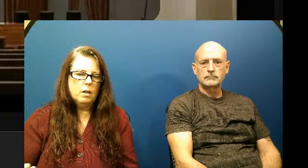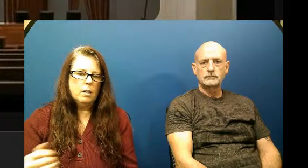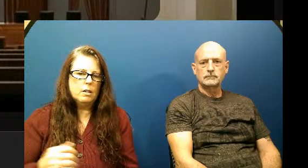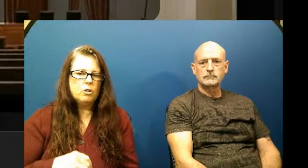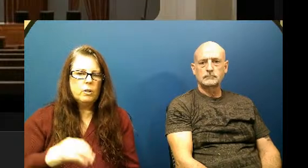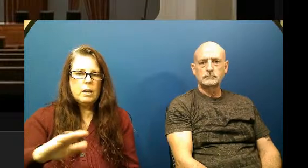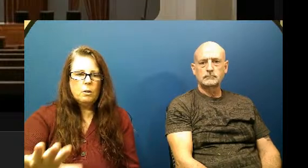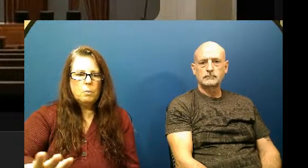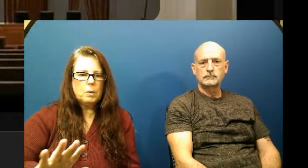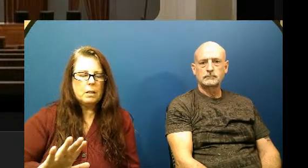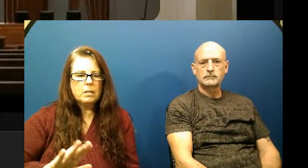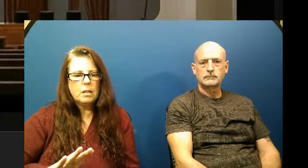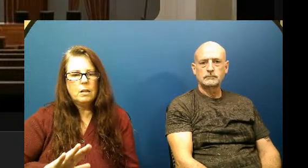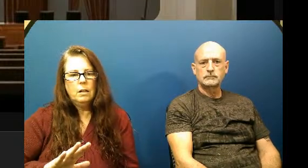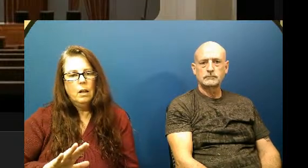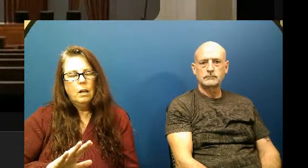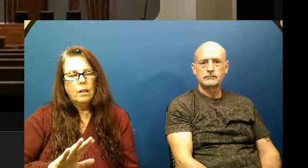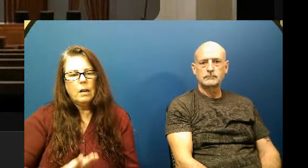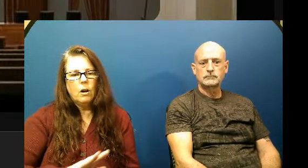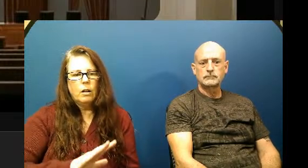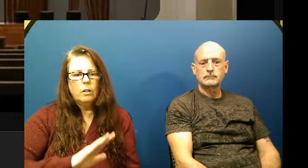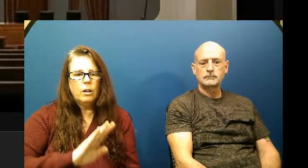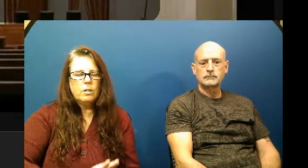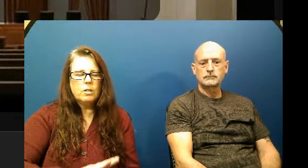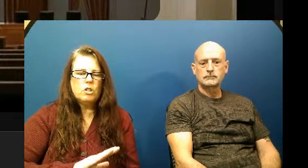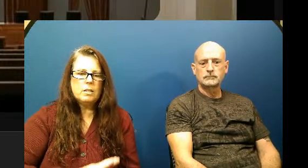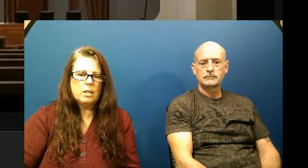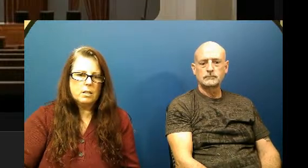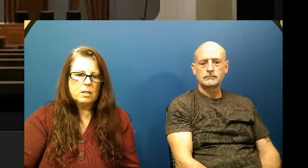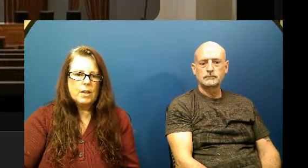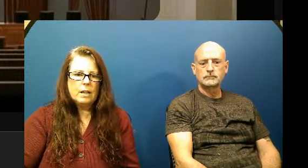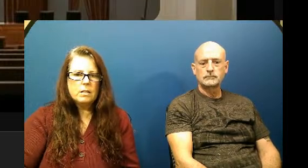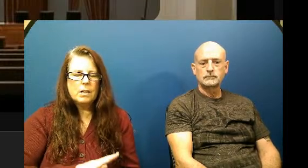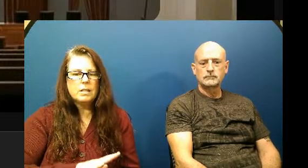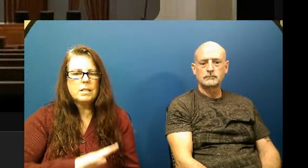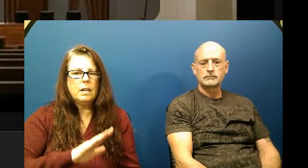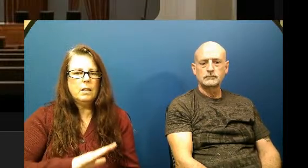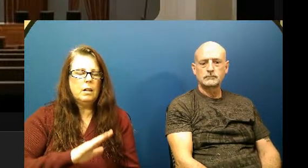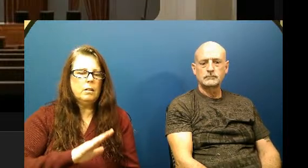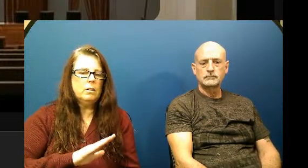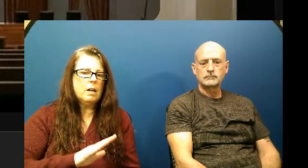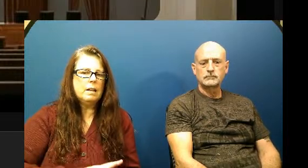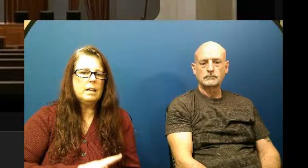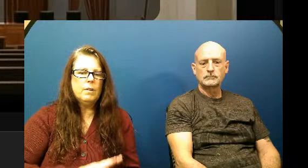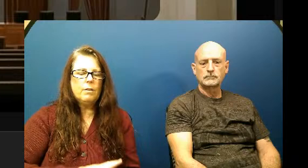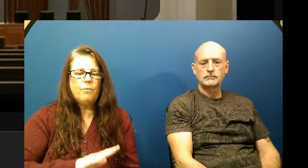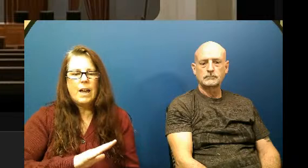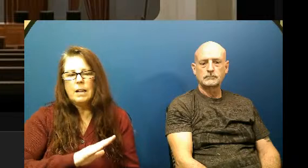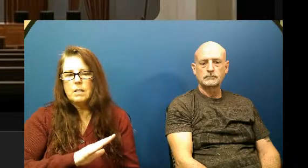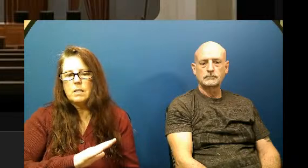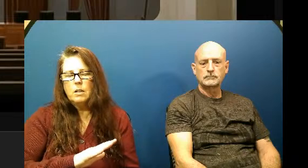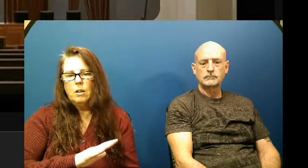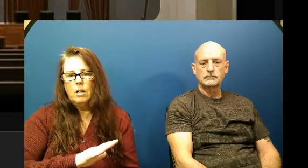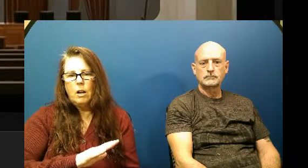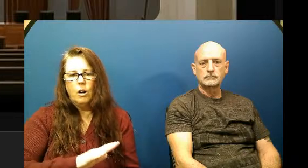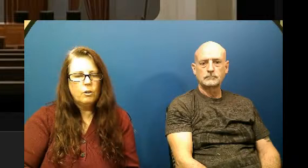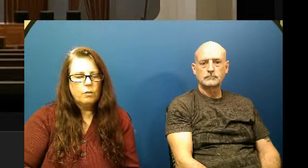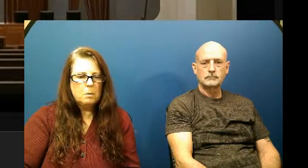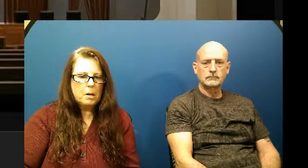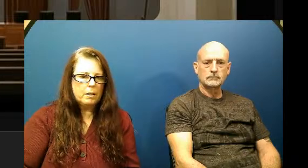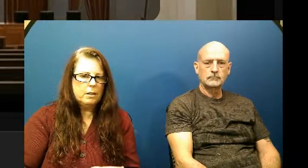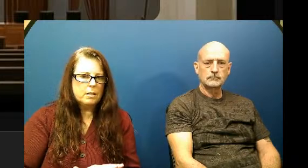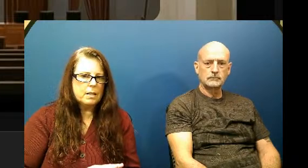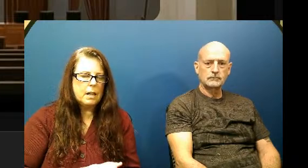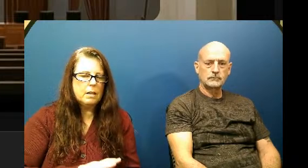issues. As you'll hear when we listen, there is a justice that is going to say that not even the facts are